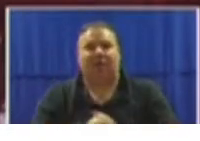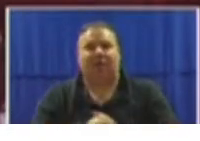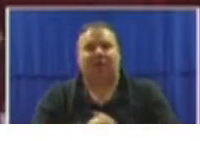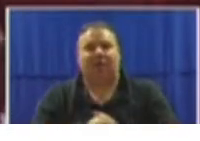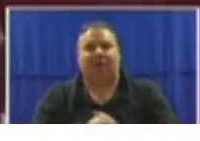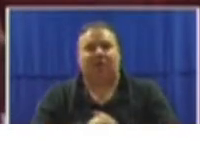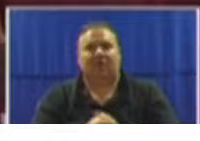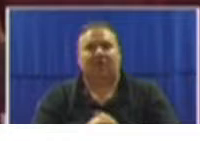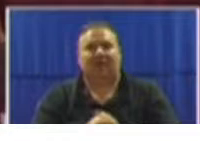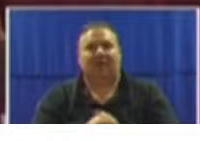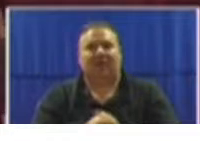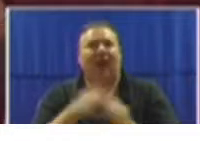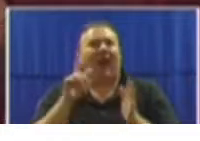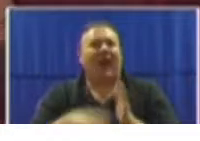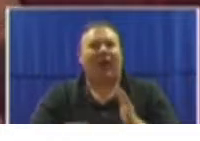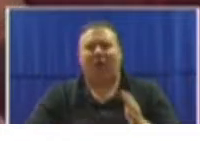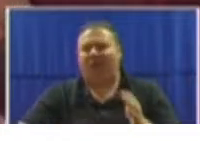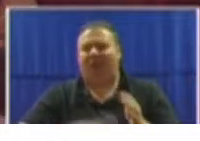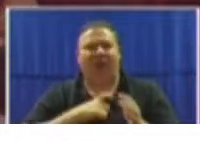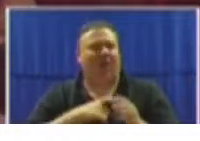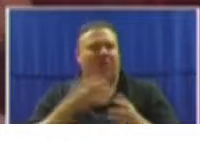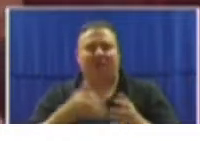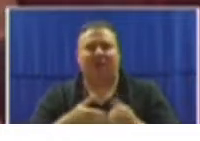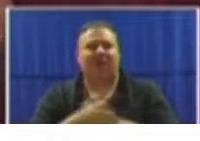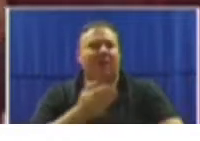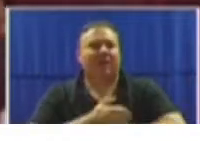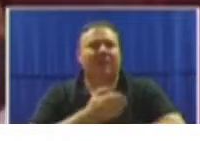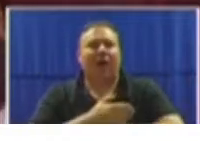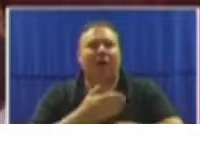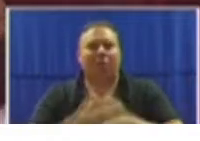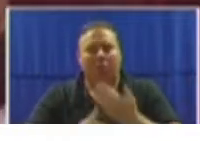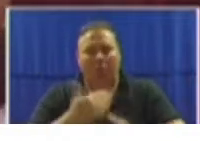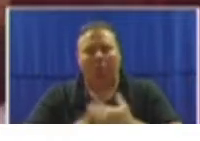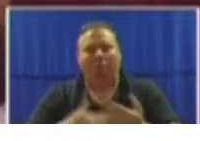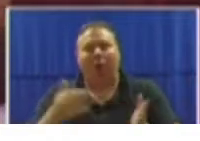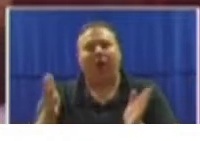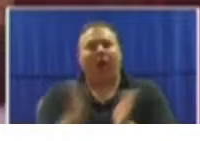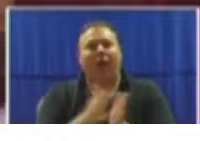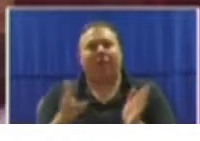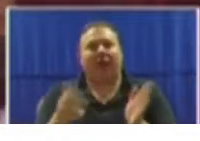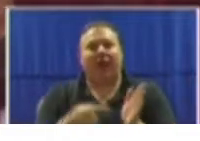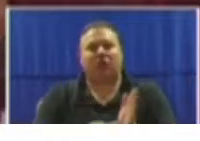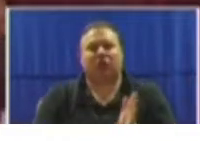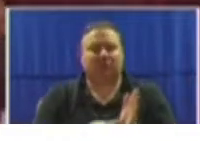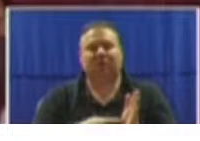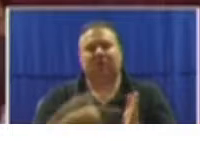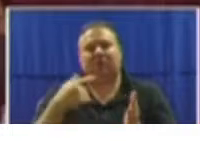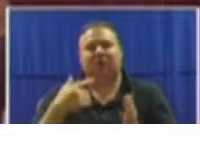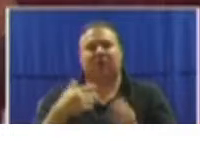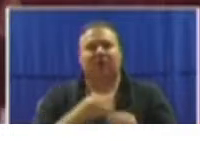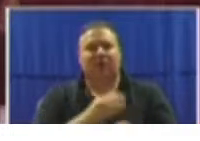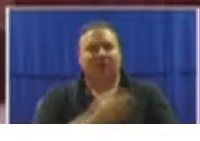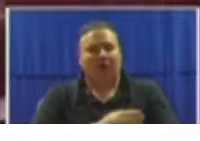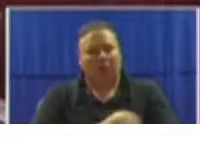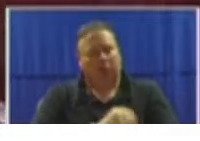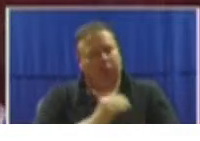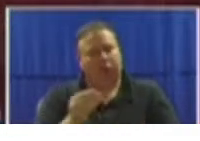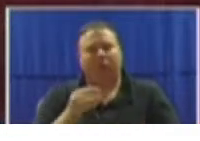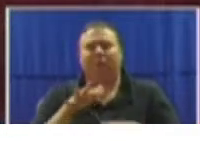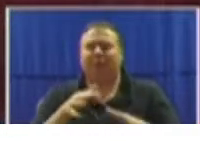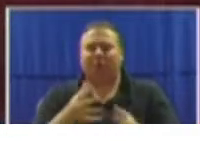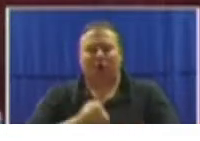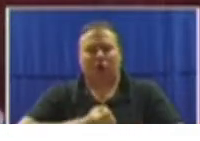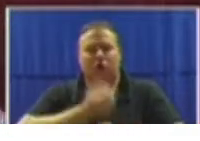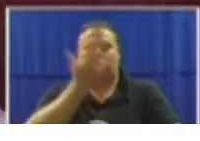care, the time it takes to process applications should make anyone very much ashamed, but